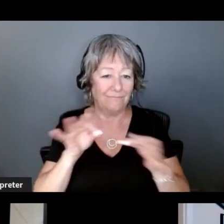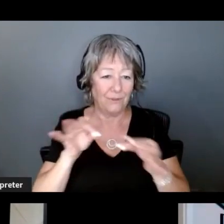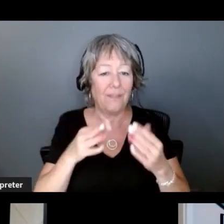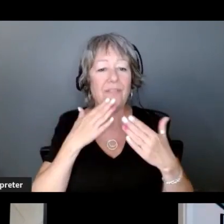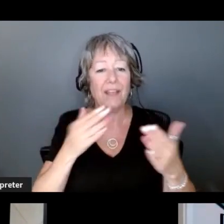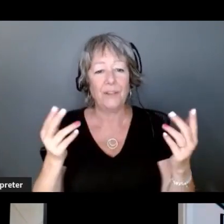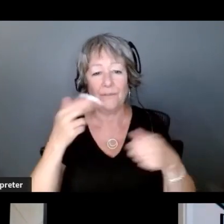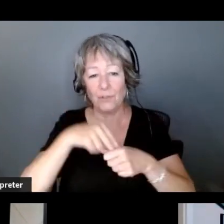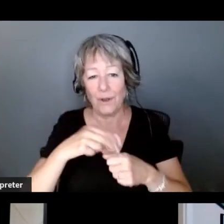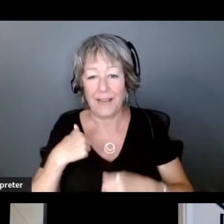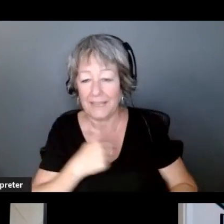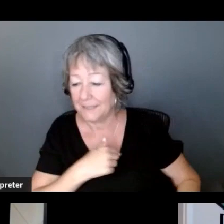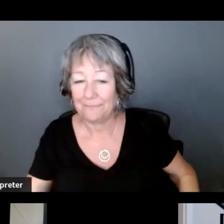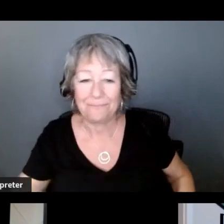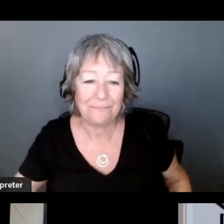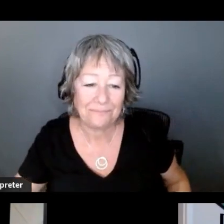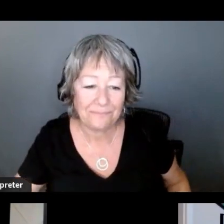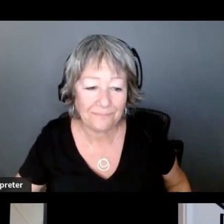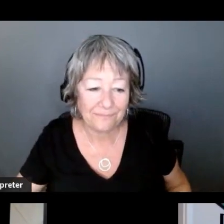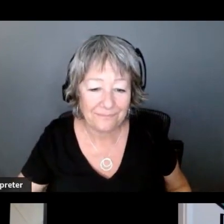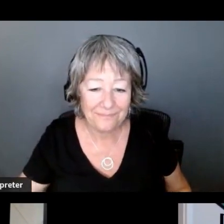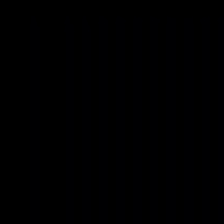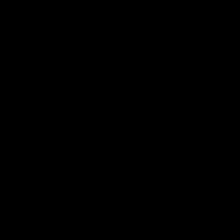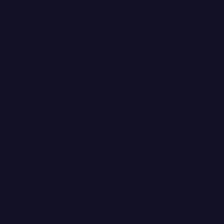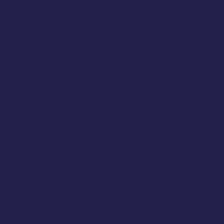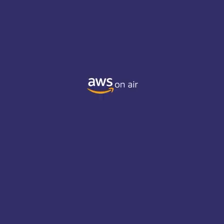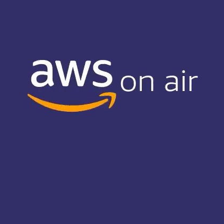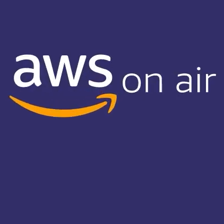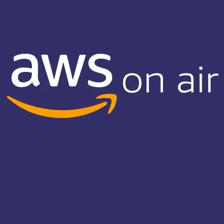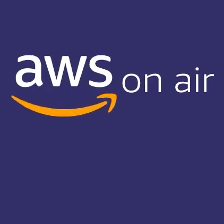us on the show today, Rohan, and hopefully you'll be back.